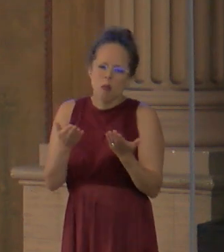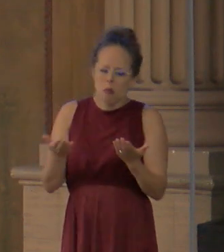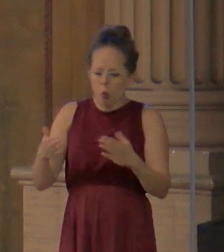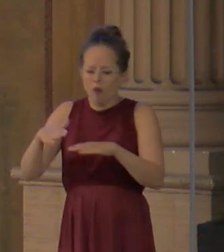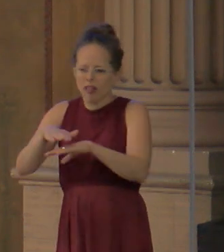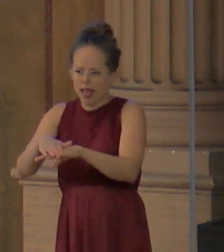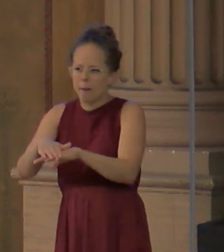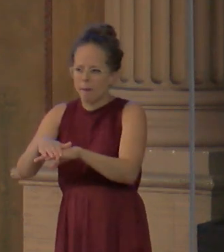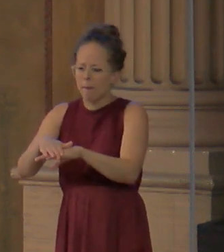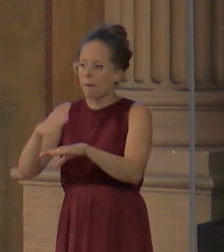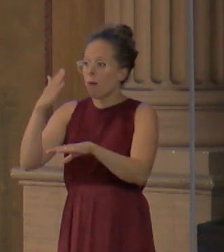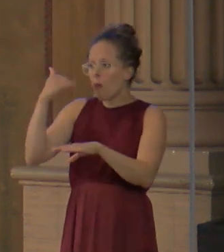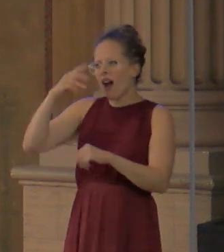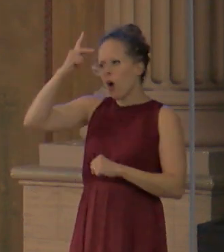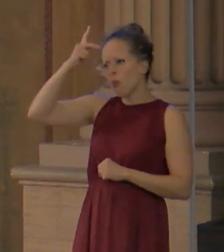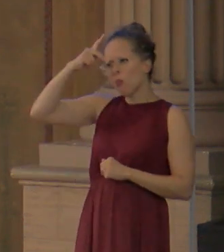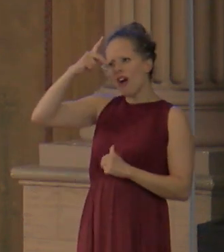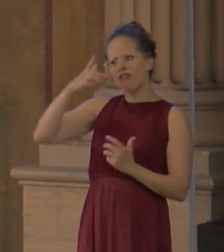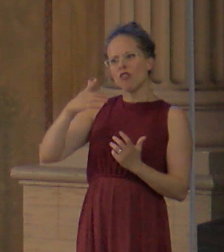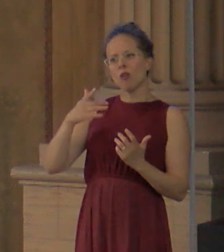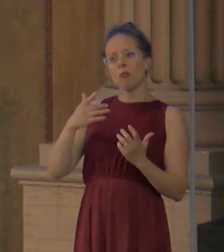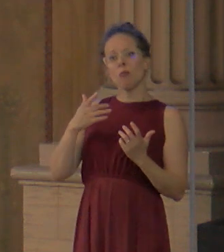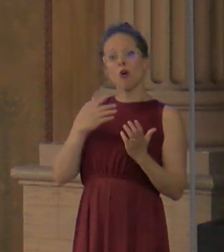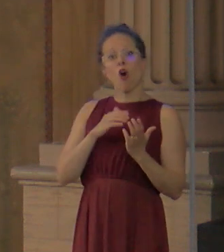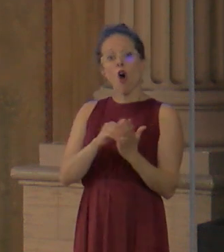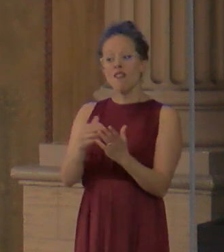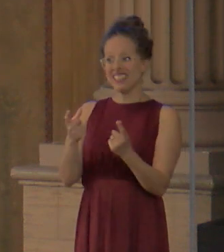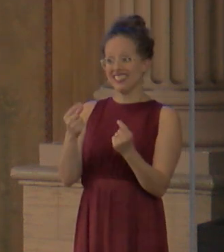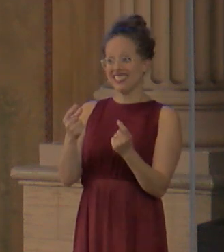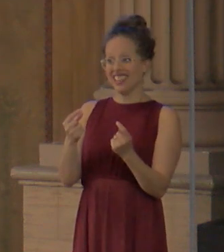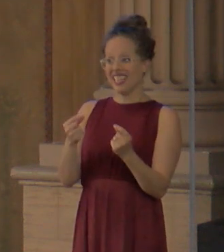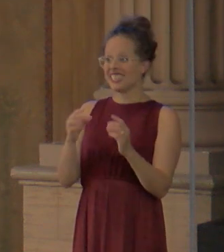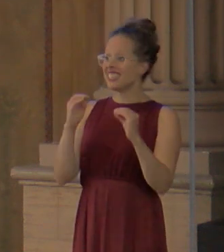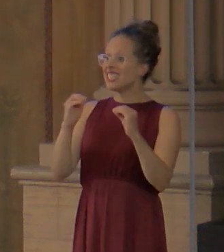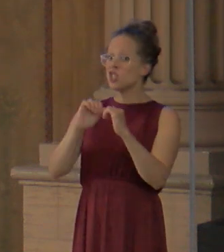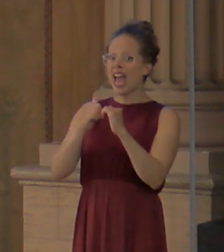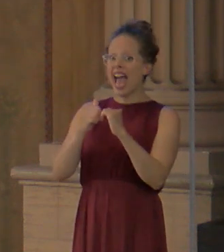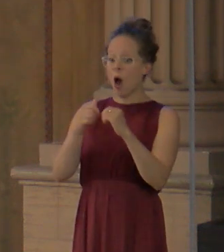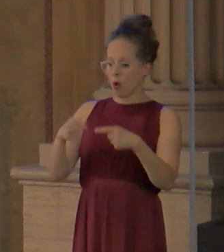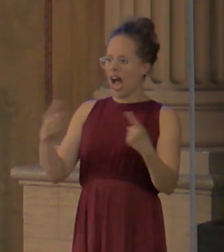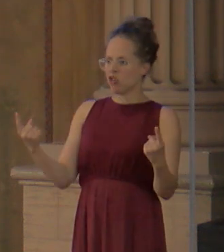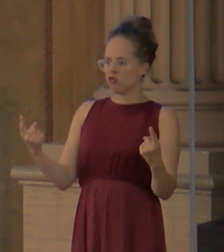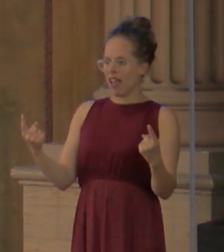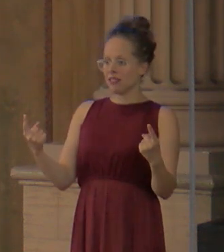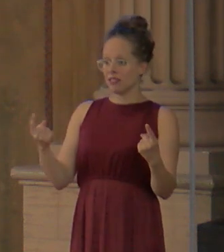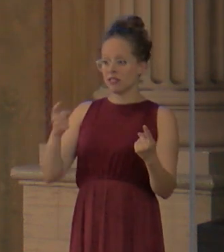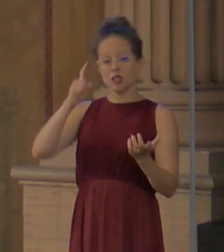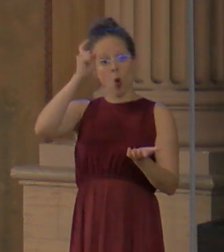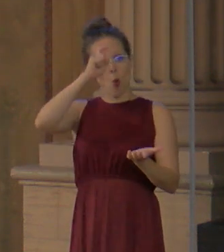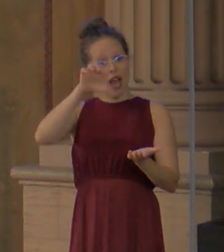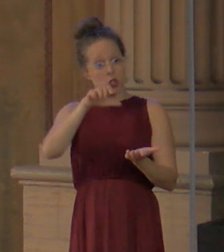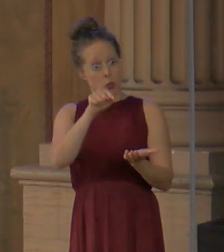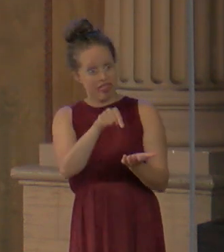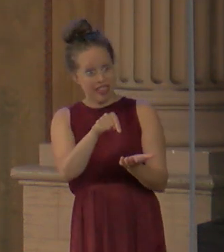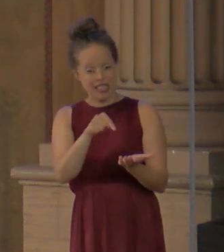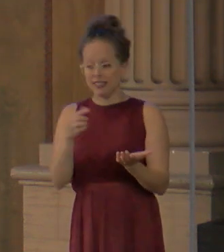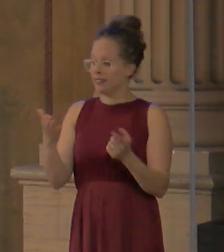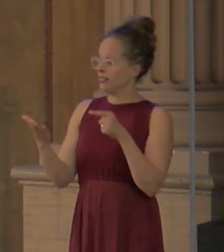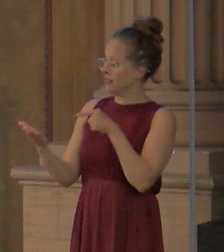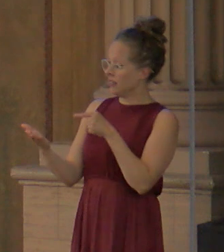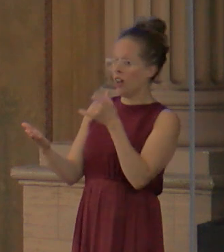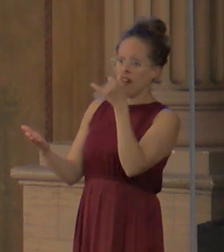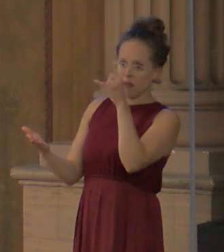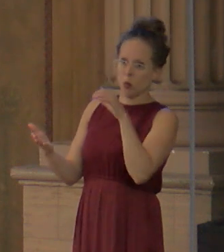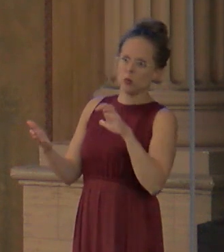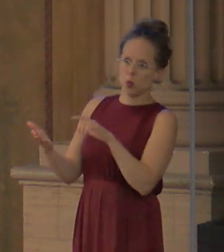because Proverbs often teaches by contrast, right? So the wise do this while the fools do this. And we'll see that even this morning.